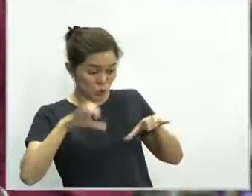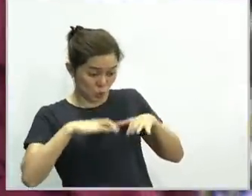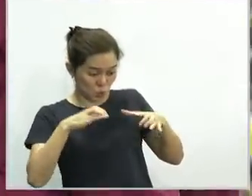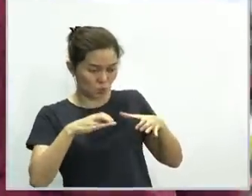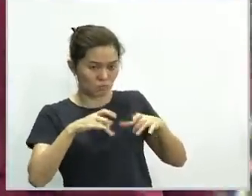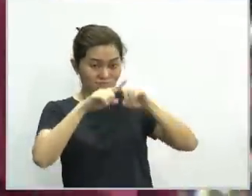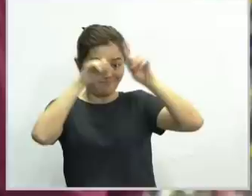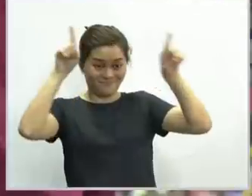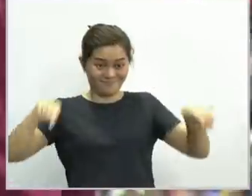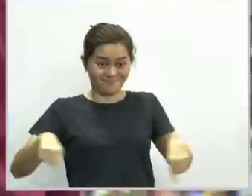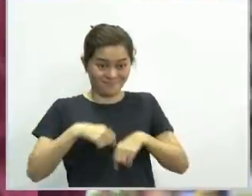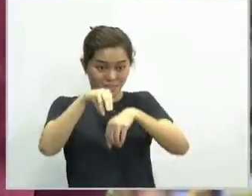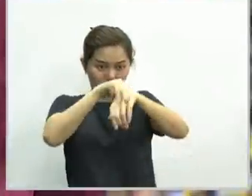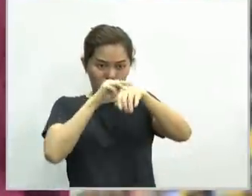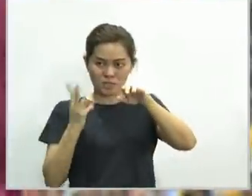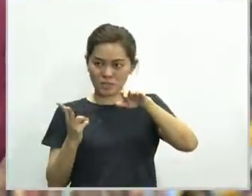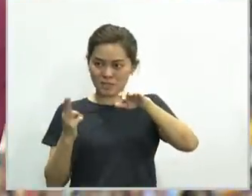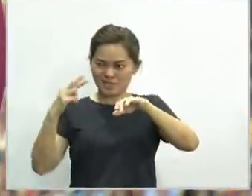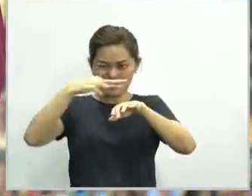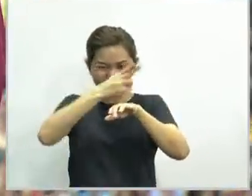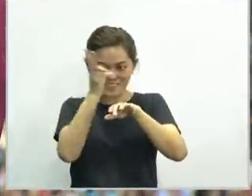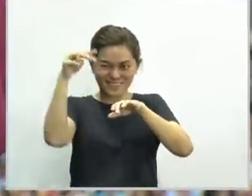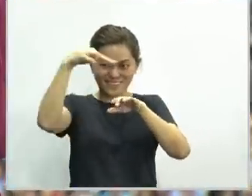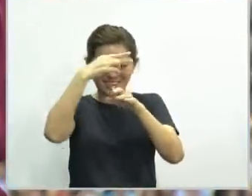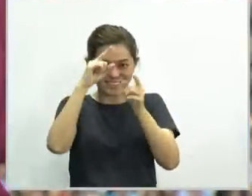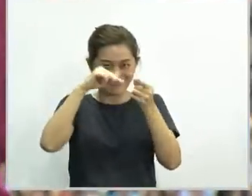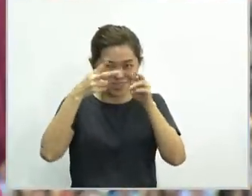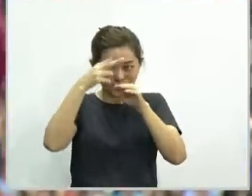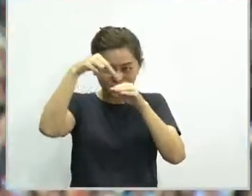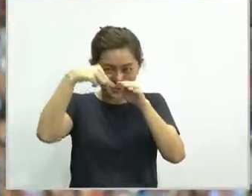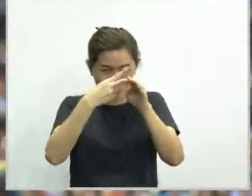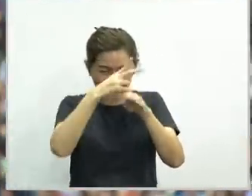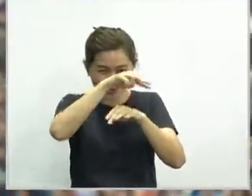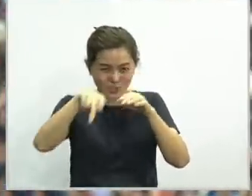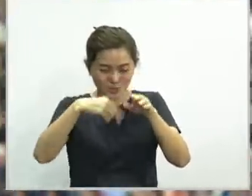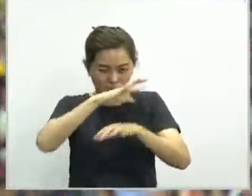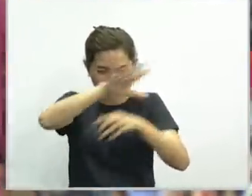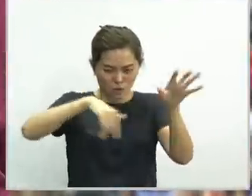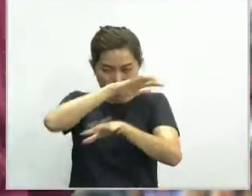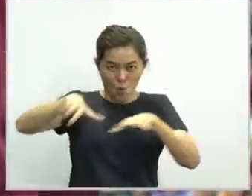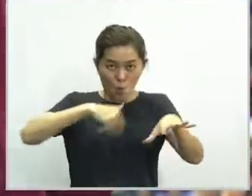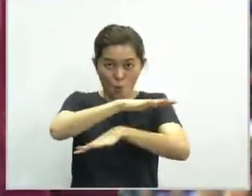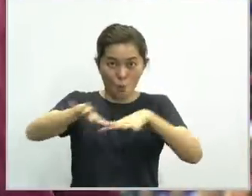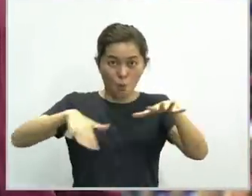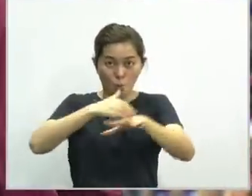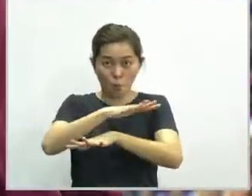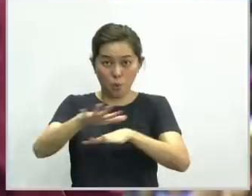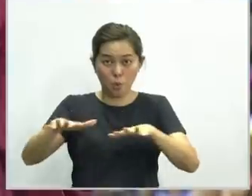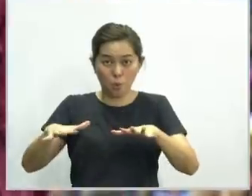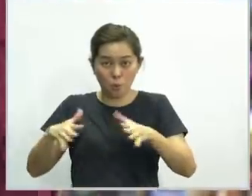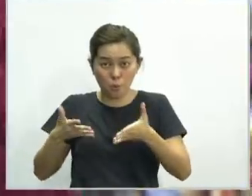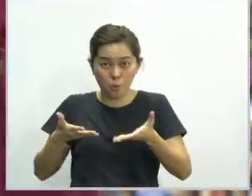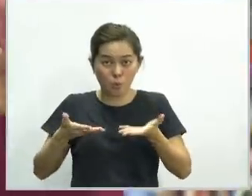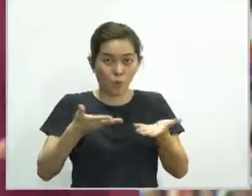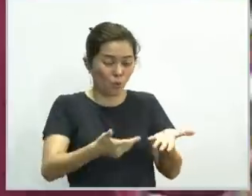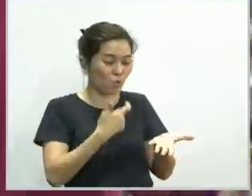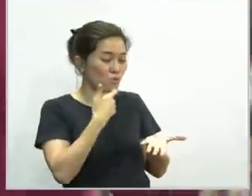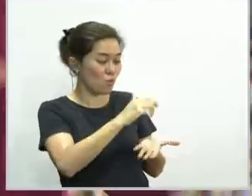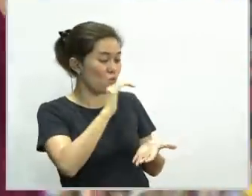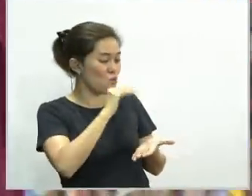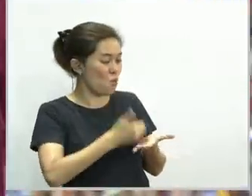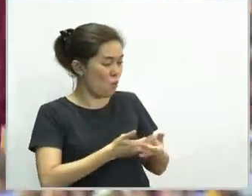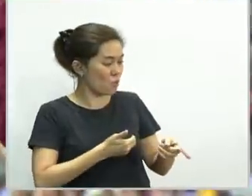He cut the map into small squares and he muddled them on the floor. He said to his